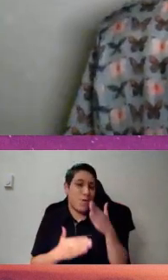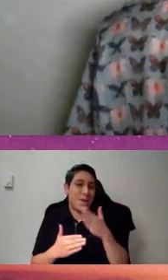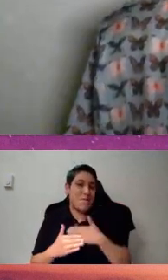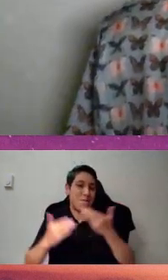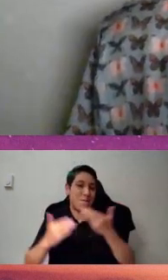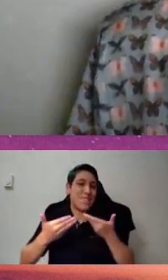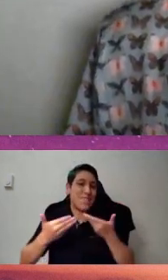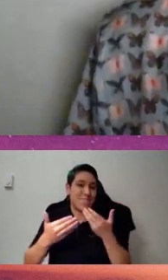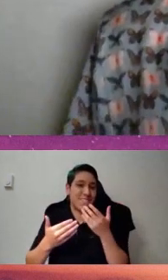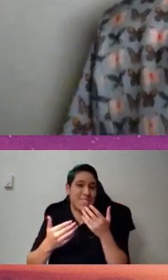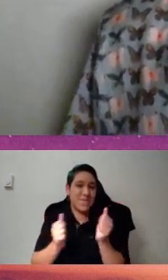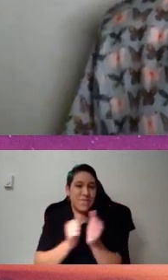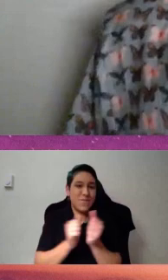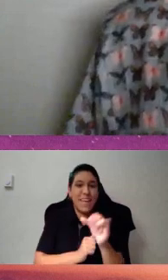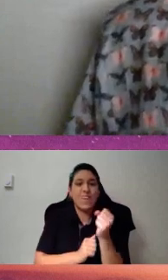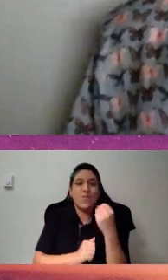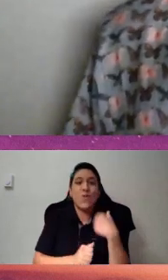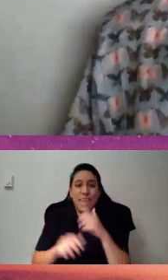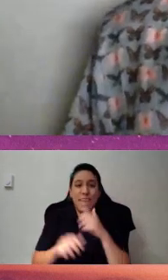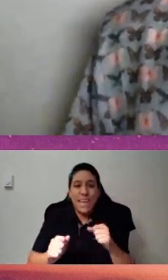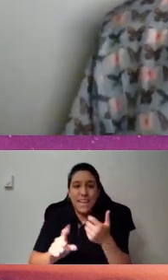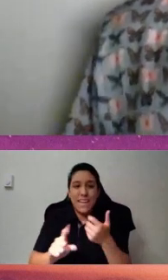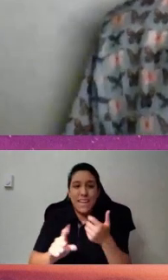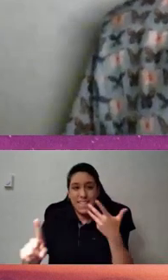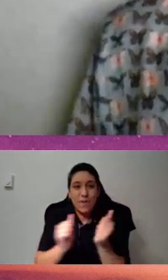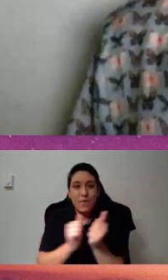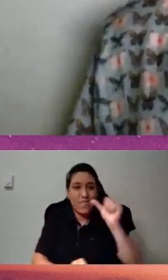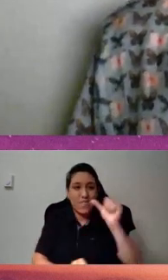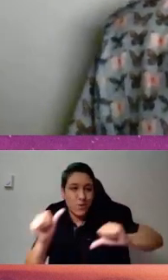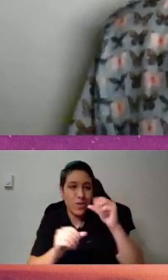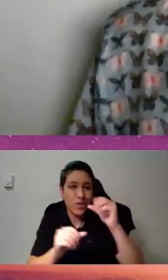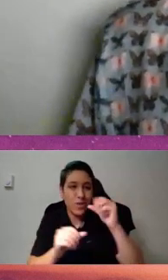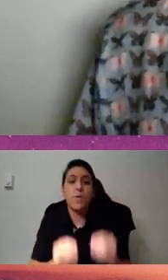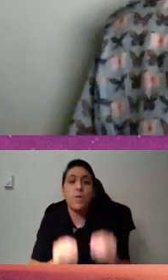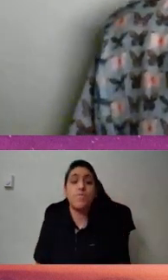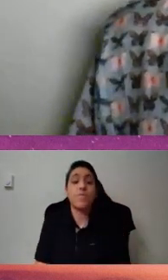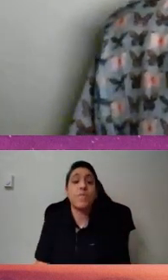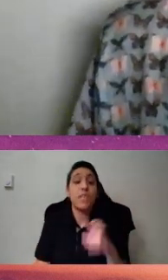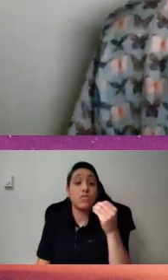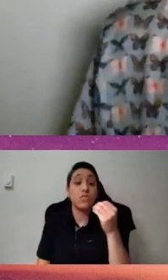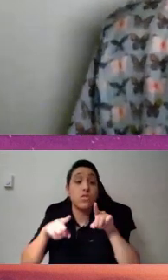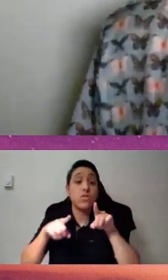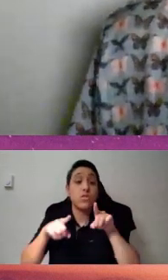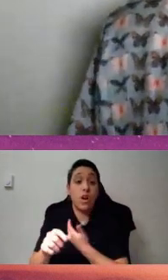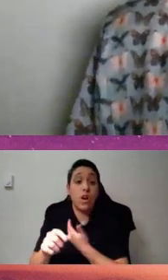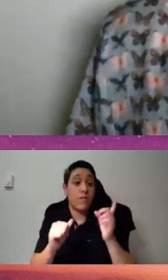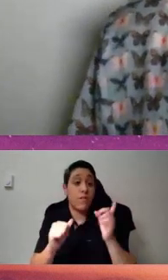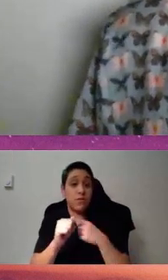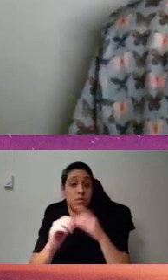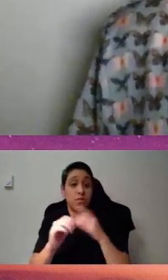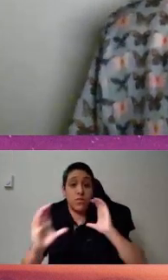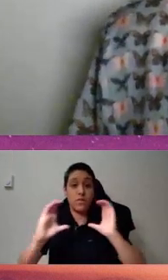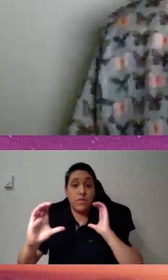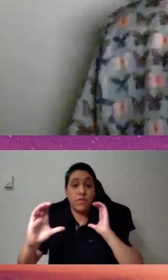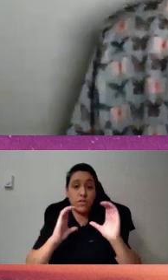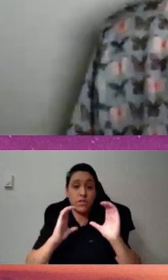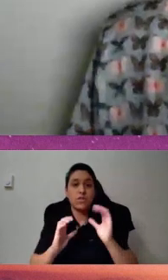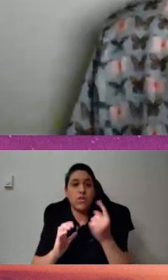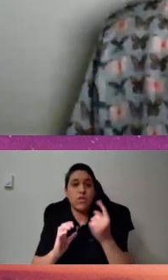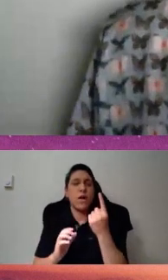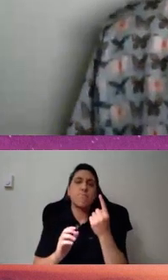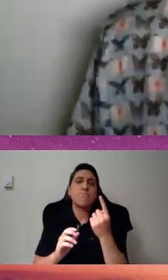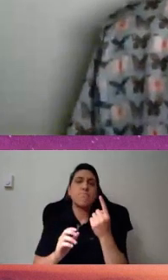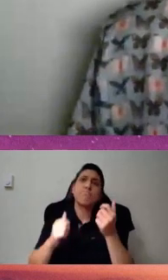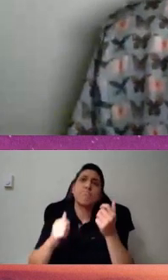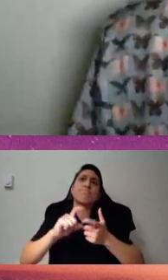talking together. So during our, I think, first conversations, one of the major themes that